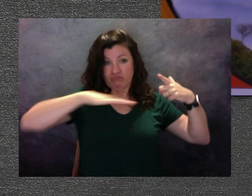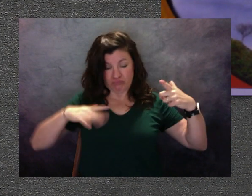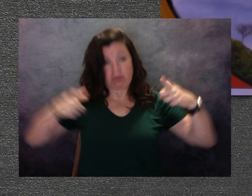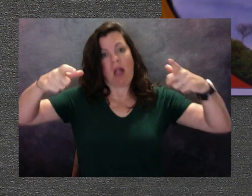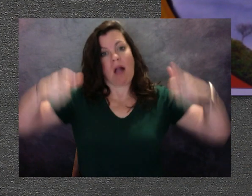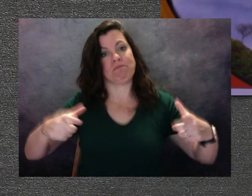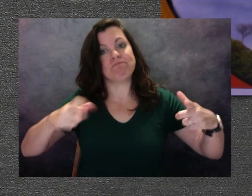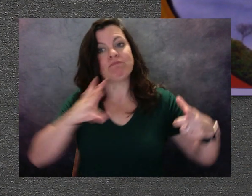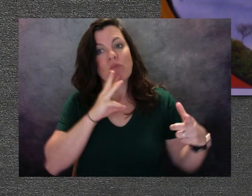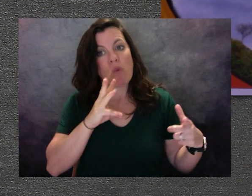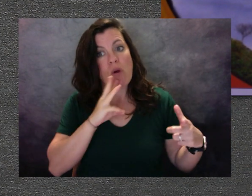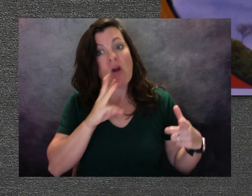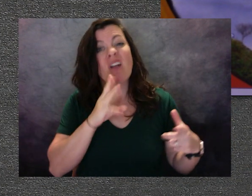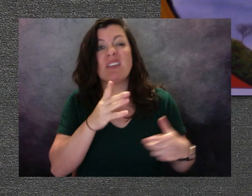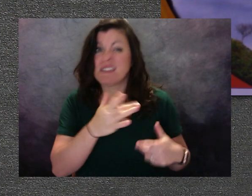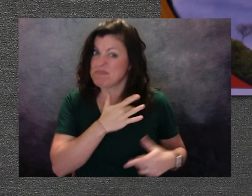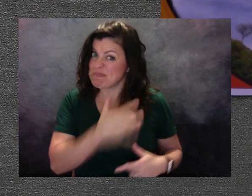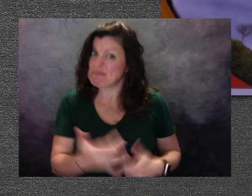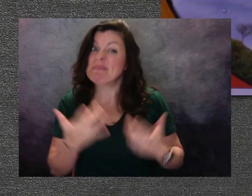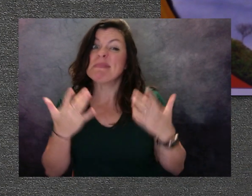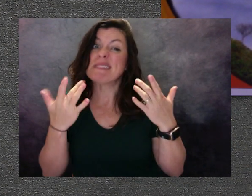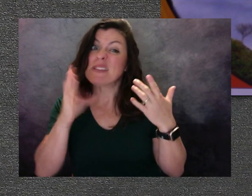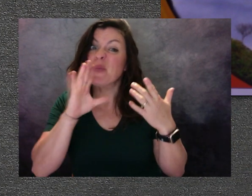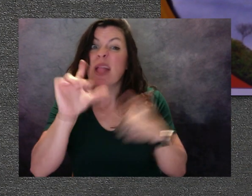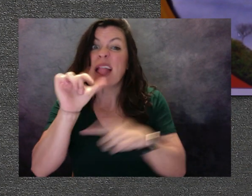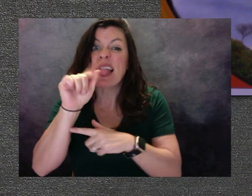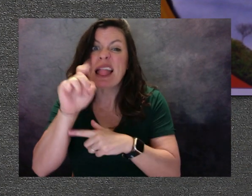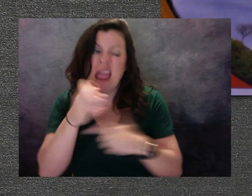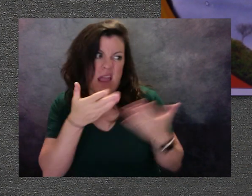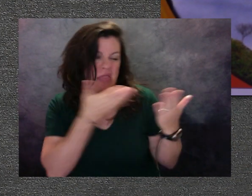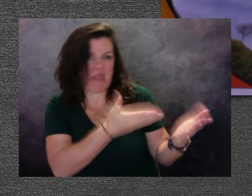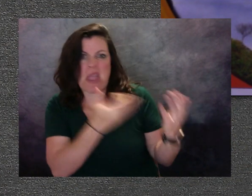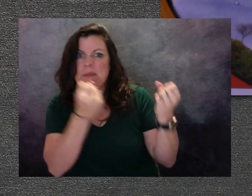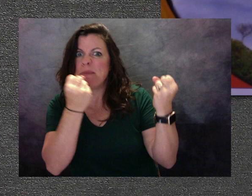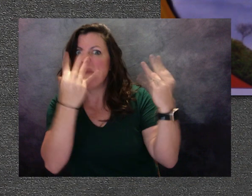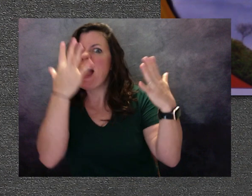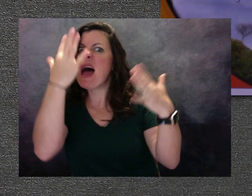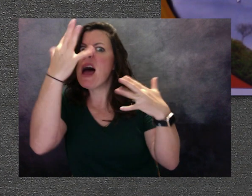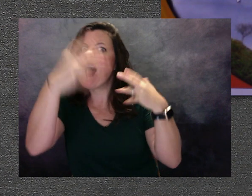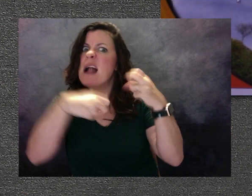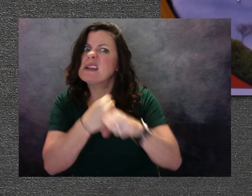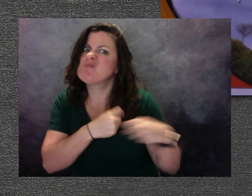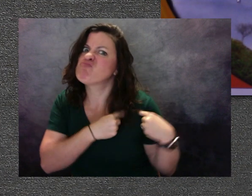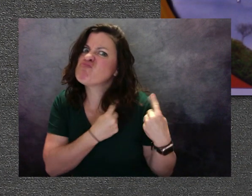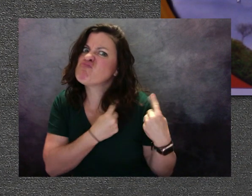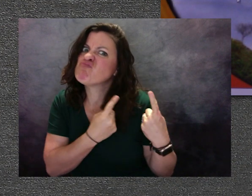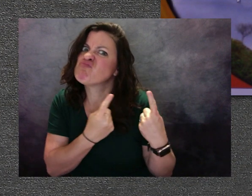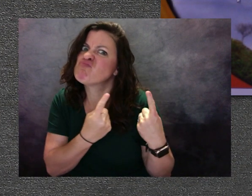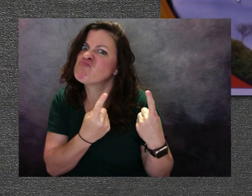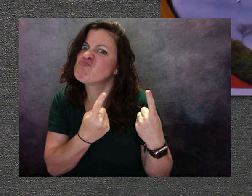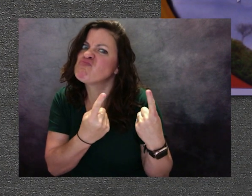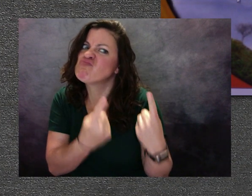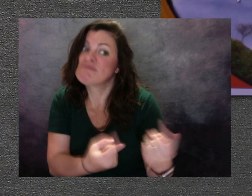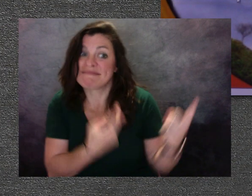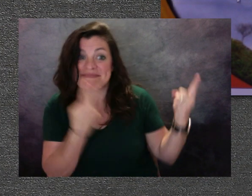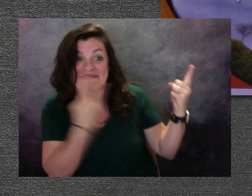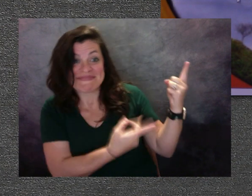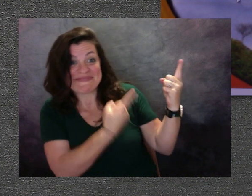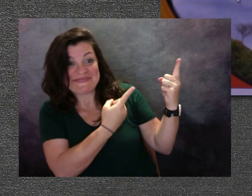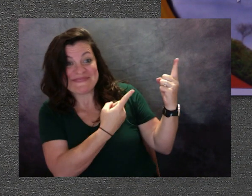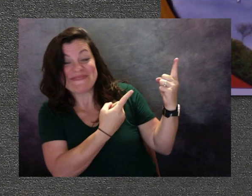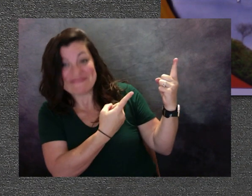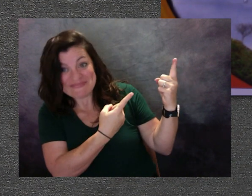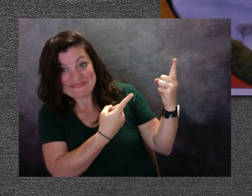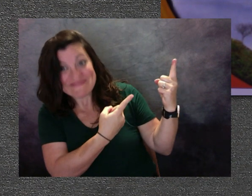over here. This is an example of a lake. See, there's a water there and it's surrounded by